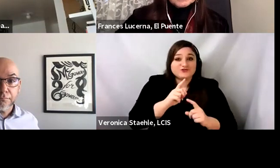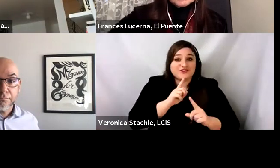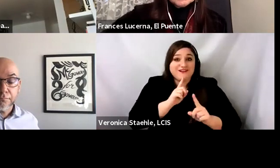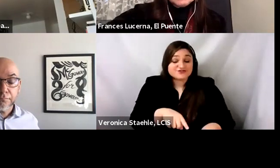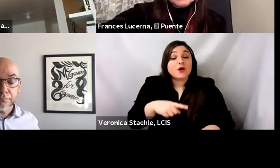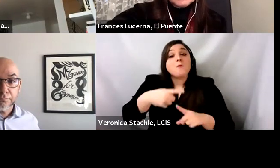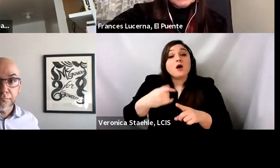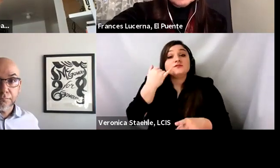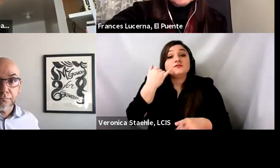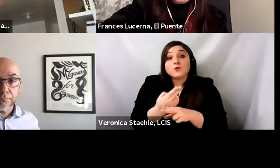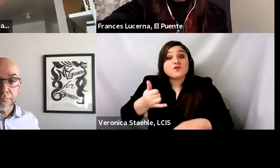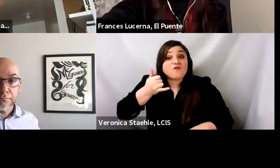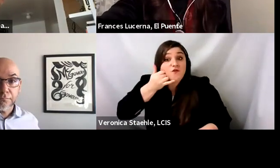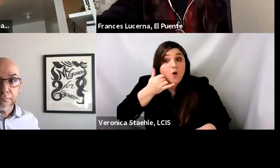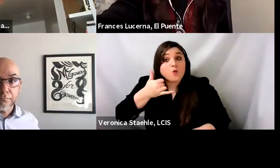number is